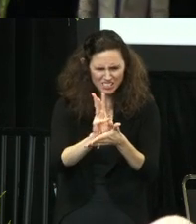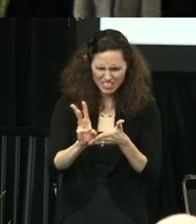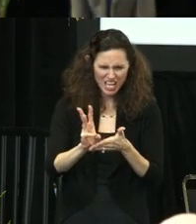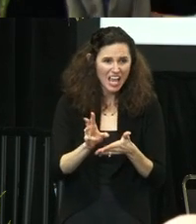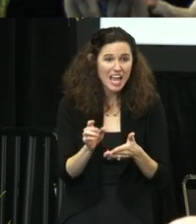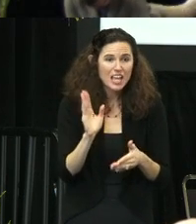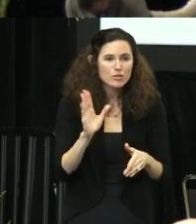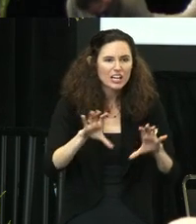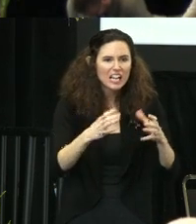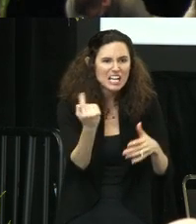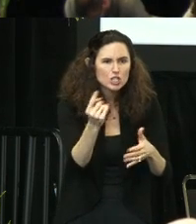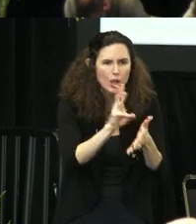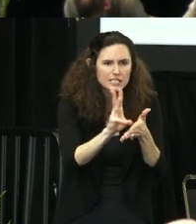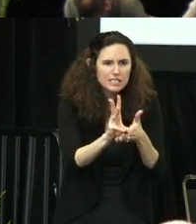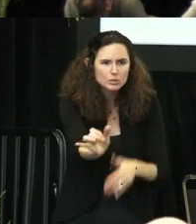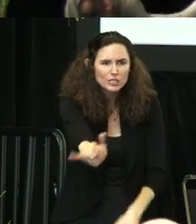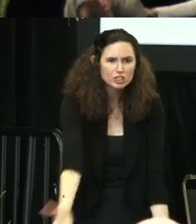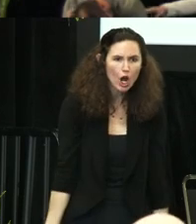too.